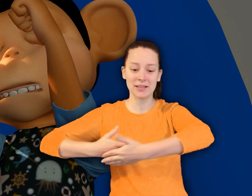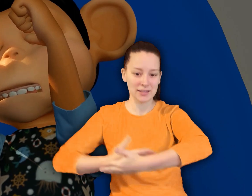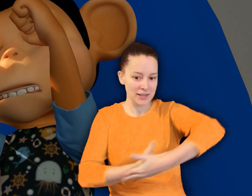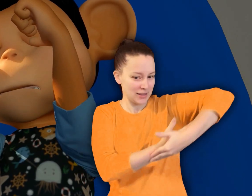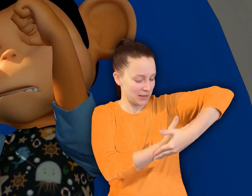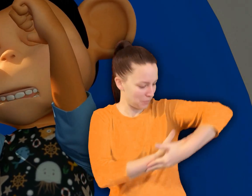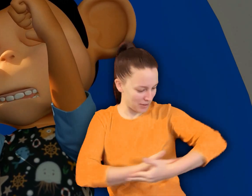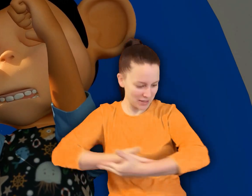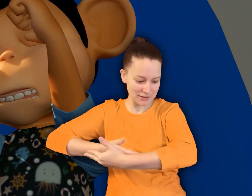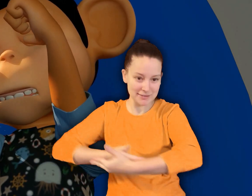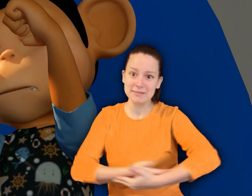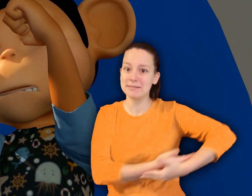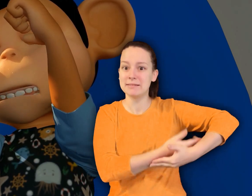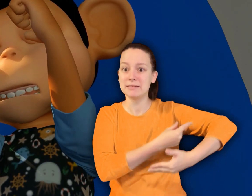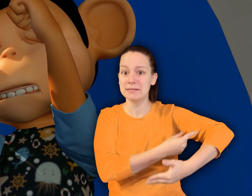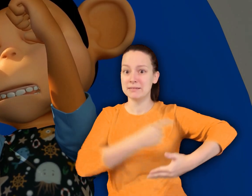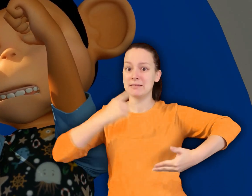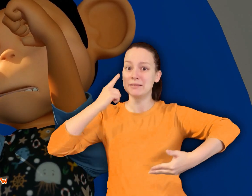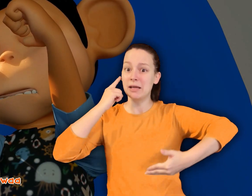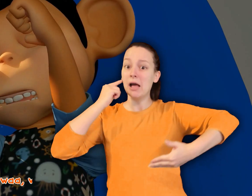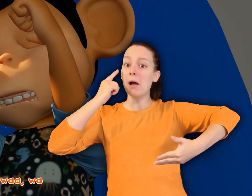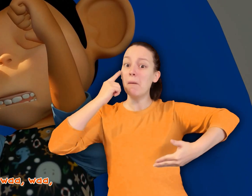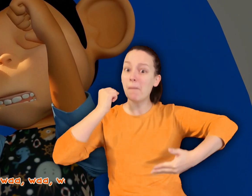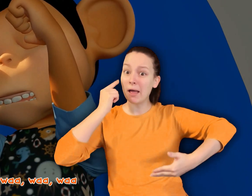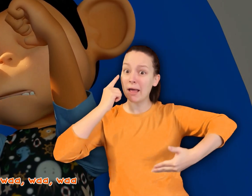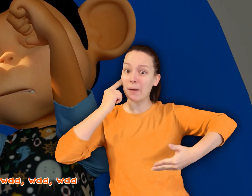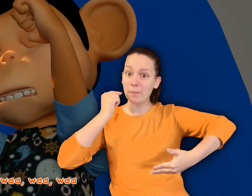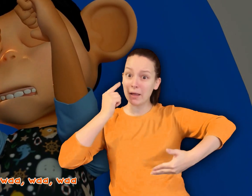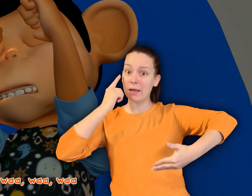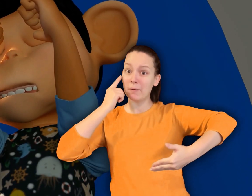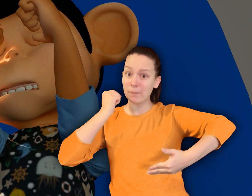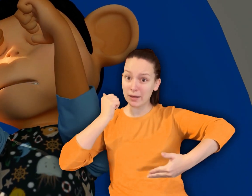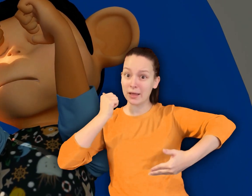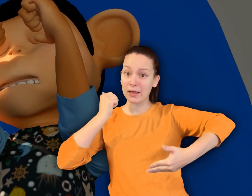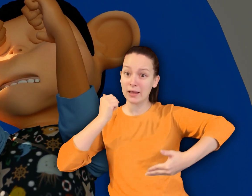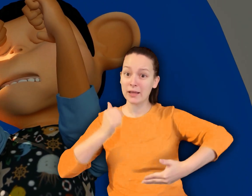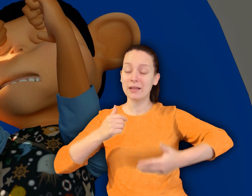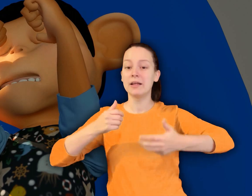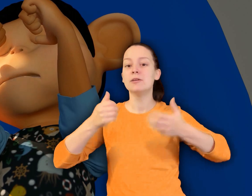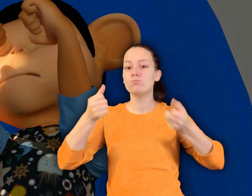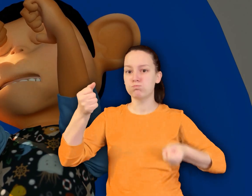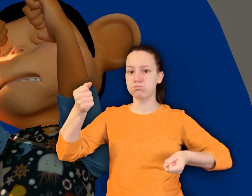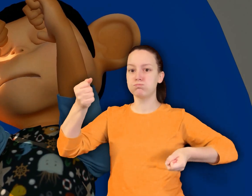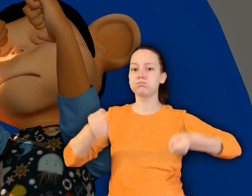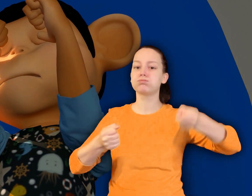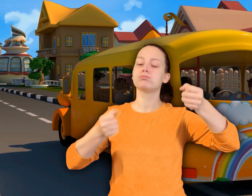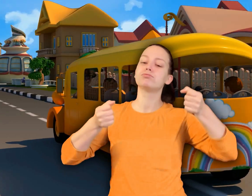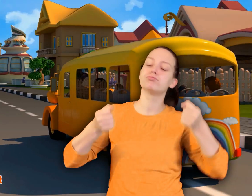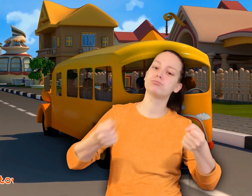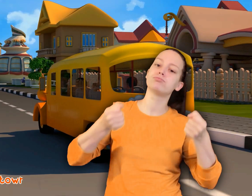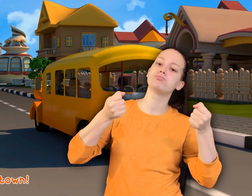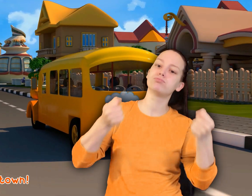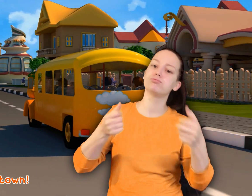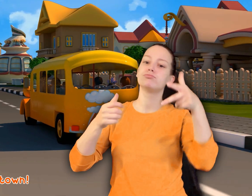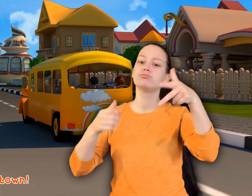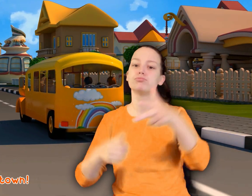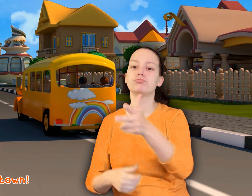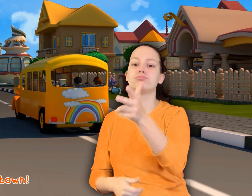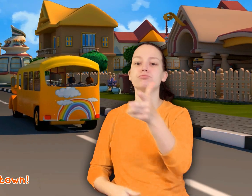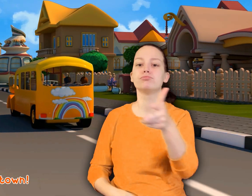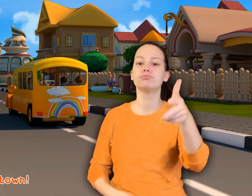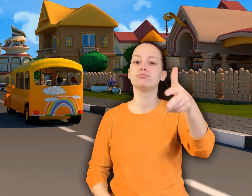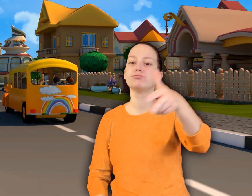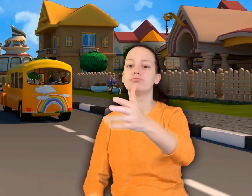well, well. The babies on the bus go well, well, well, all through